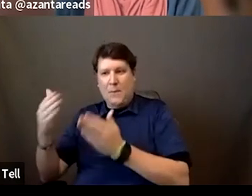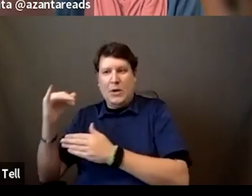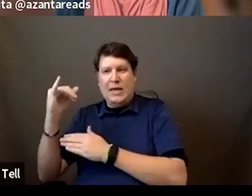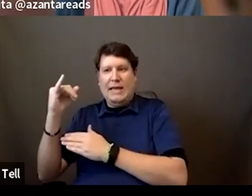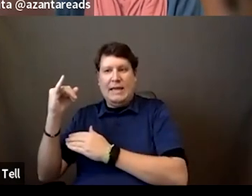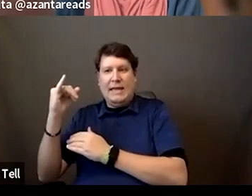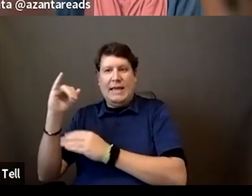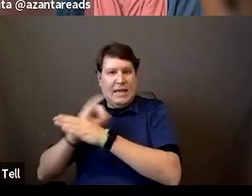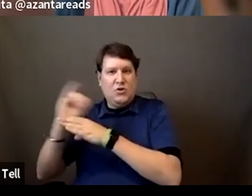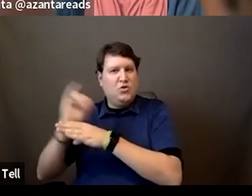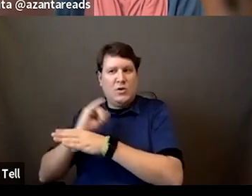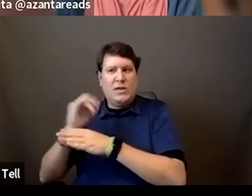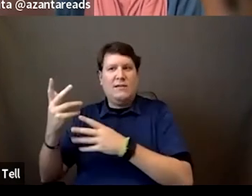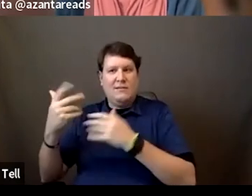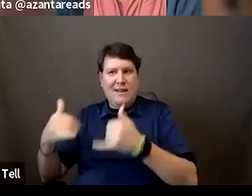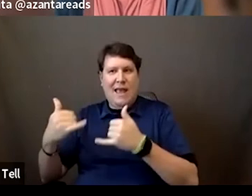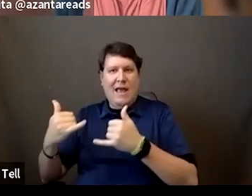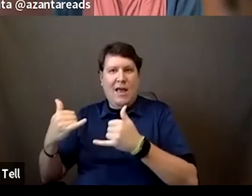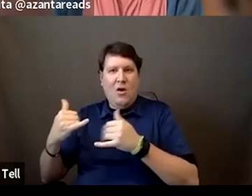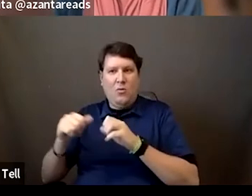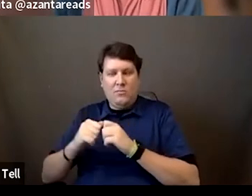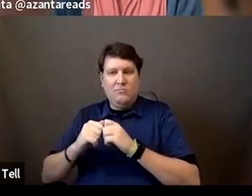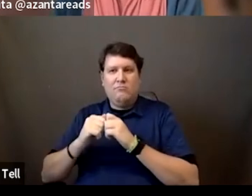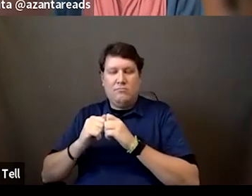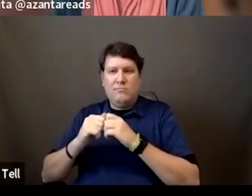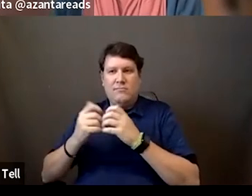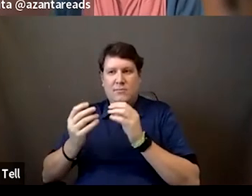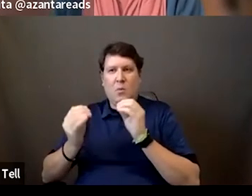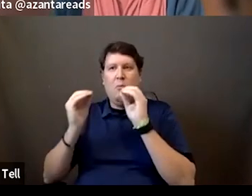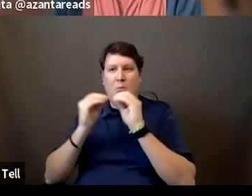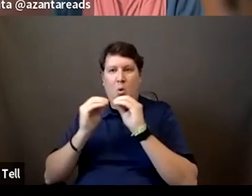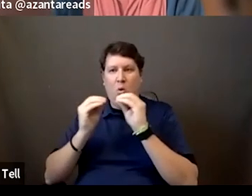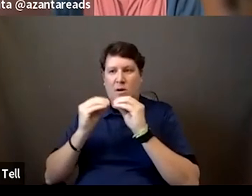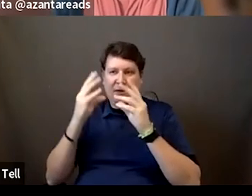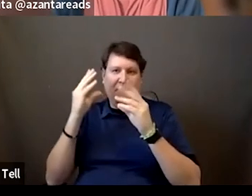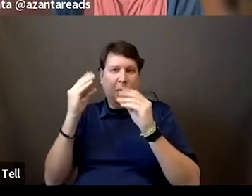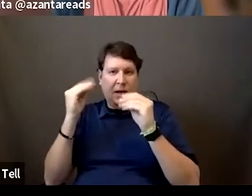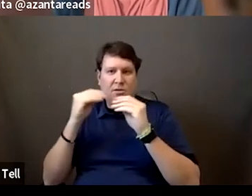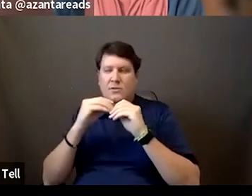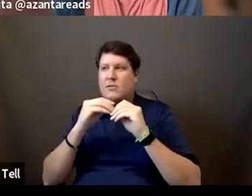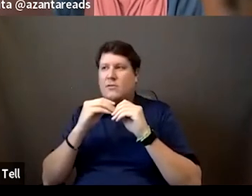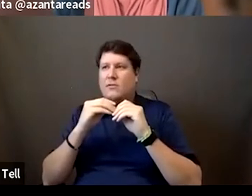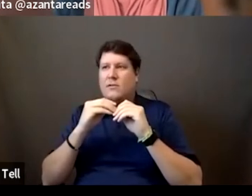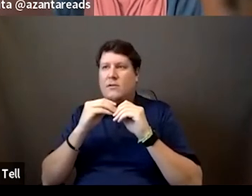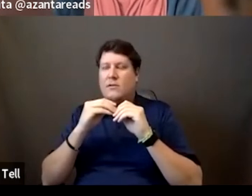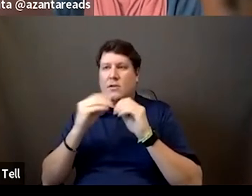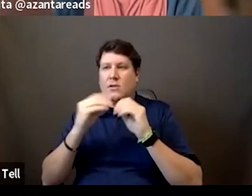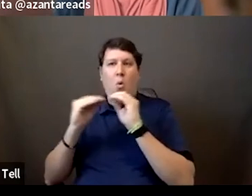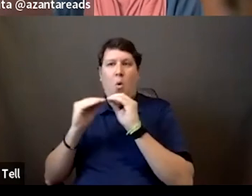stuff, guys. Let's go to another question. Maybe we have time for one or two more or something.